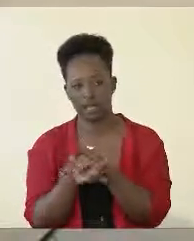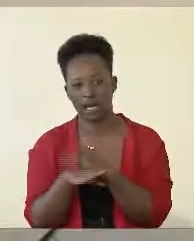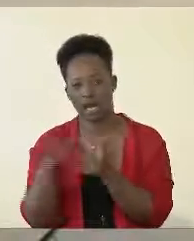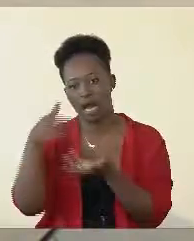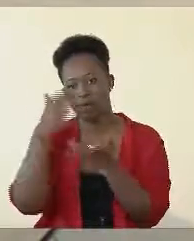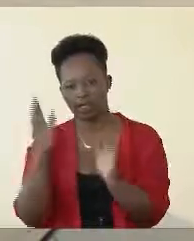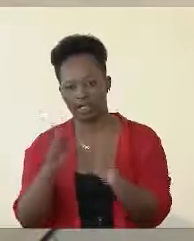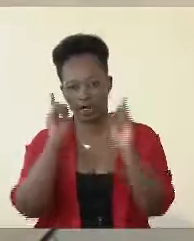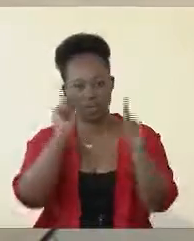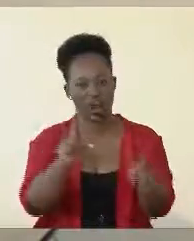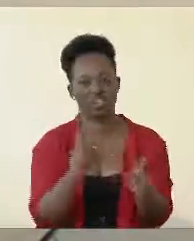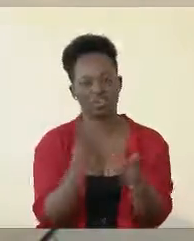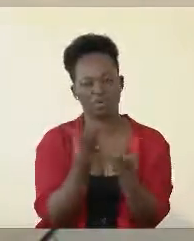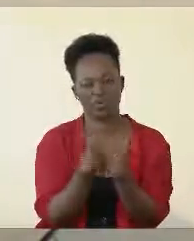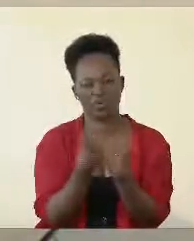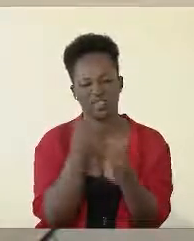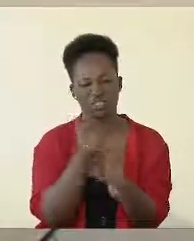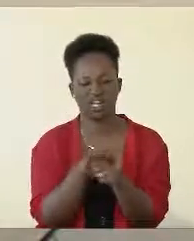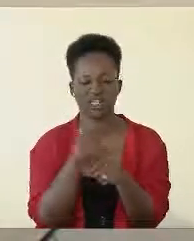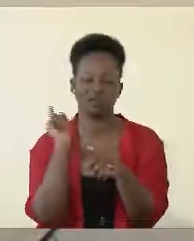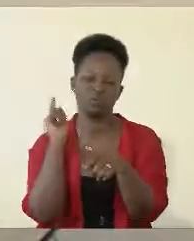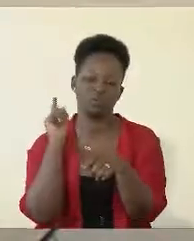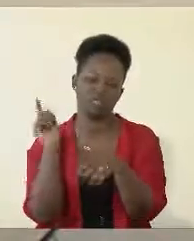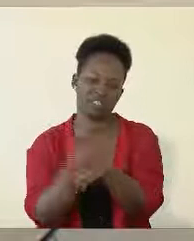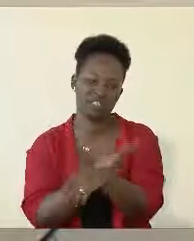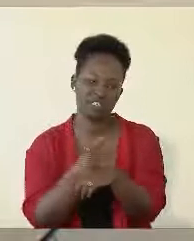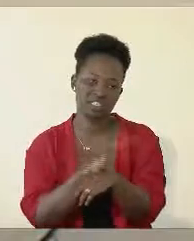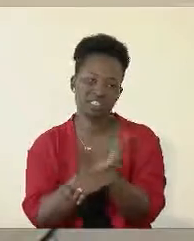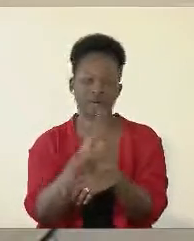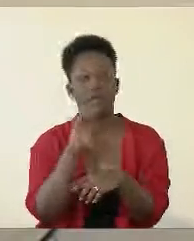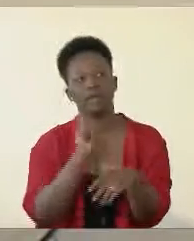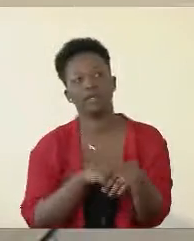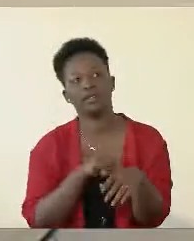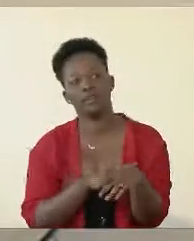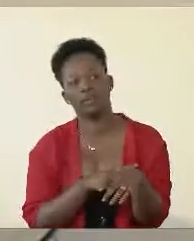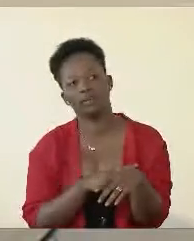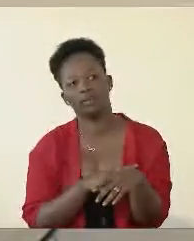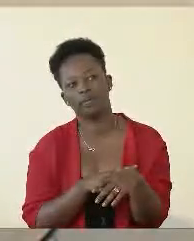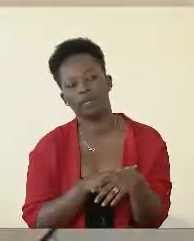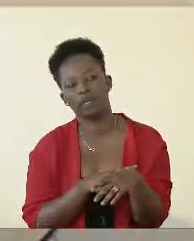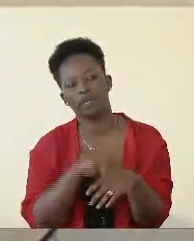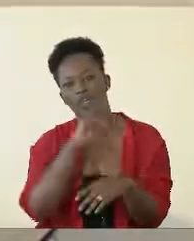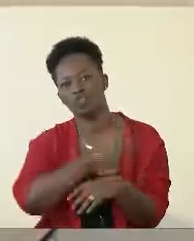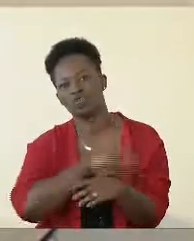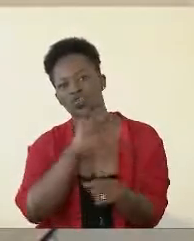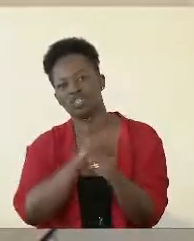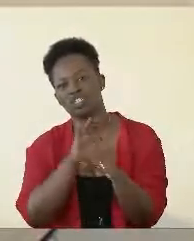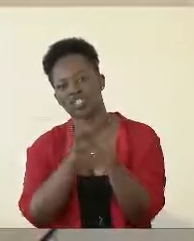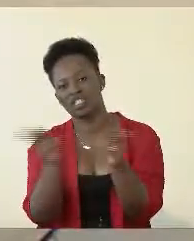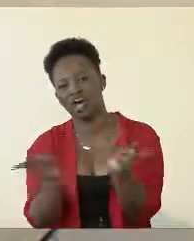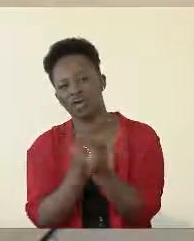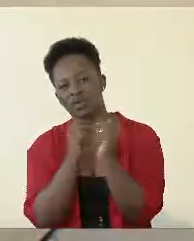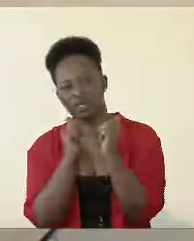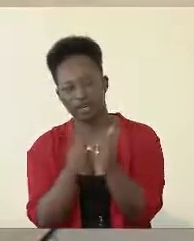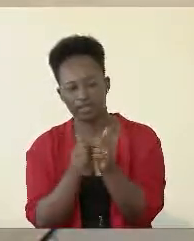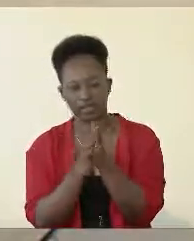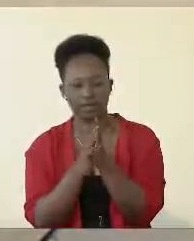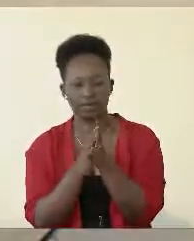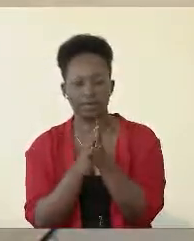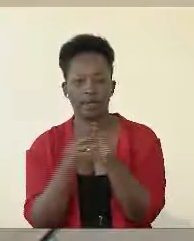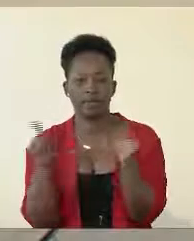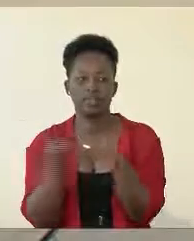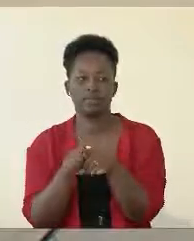easily reach your business. When it comes to, there are very many advantages of proper location. Even when